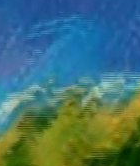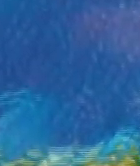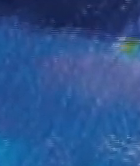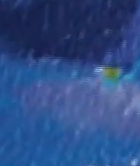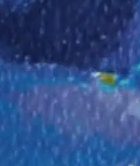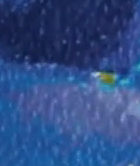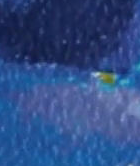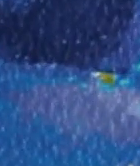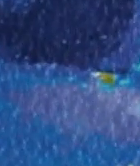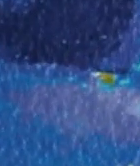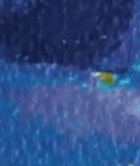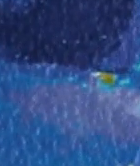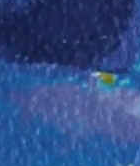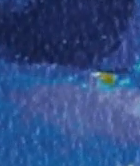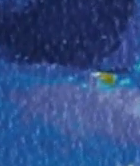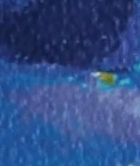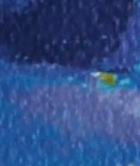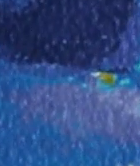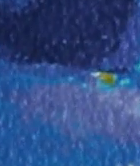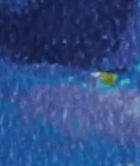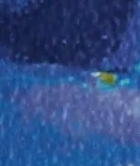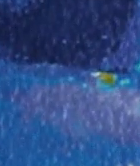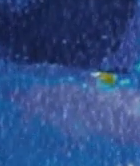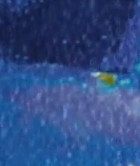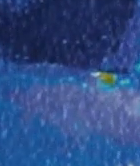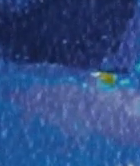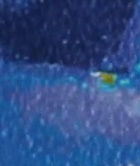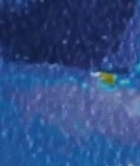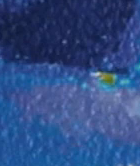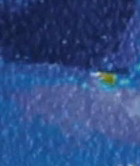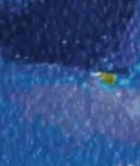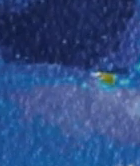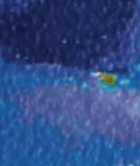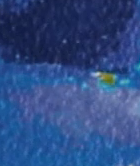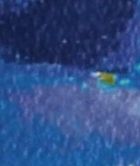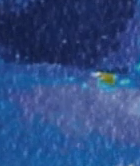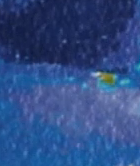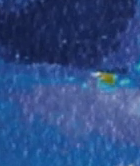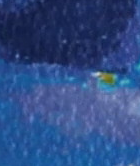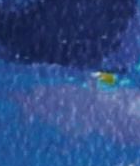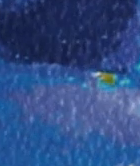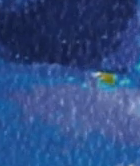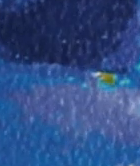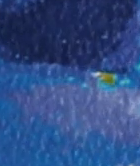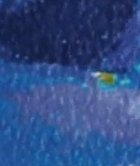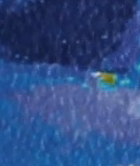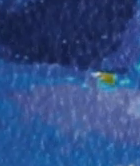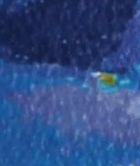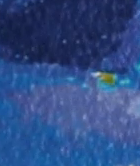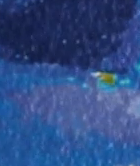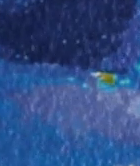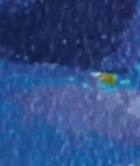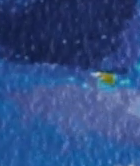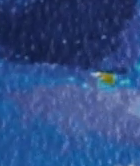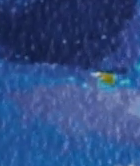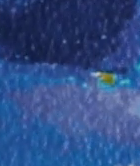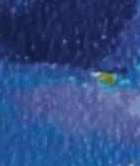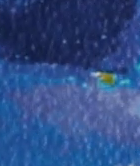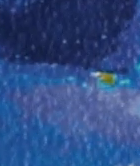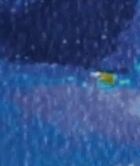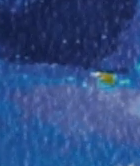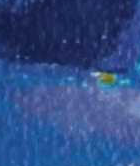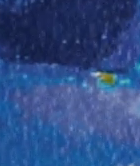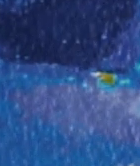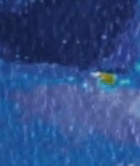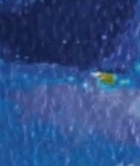in the day, which gave way to a sunny afternoon. There probably will be a few more light showers overnight. And in the north,